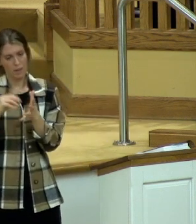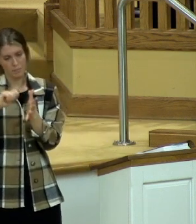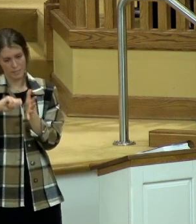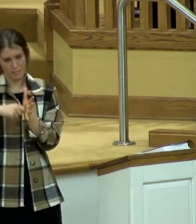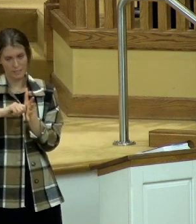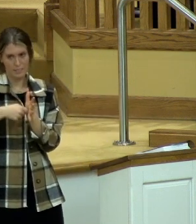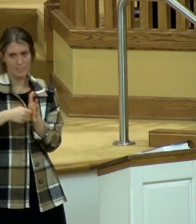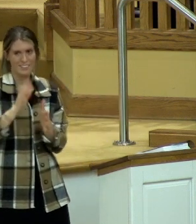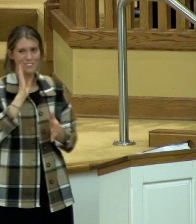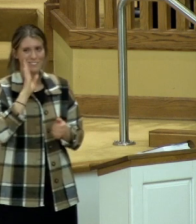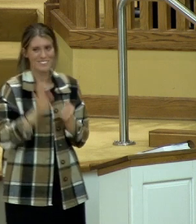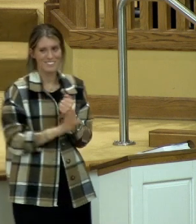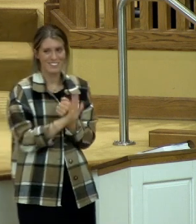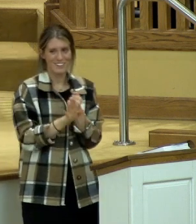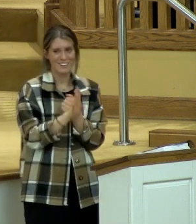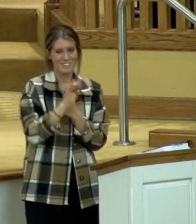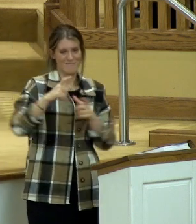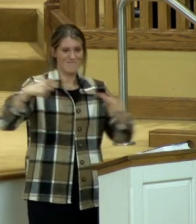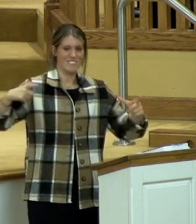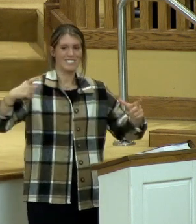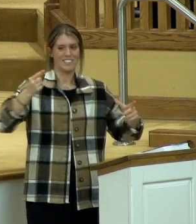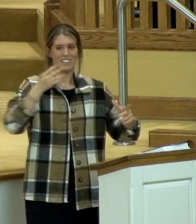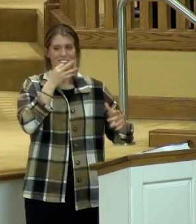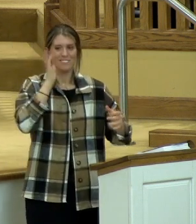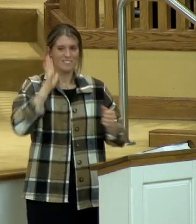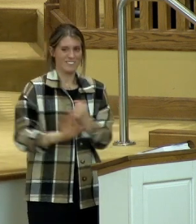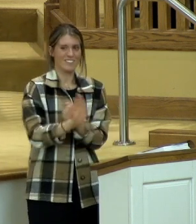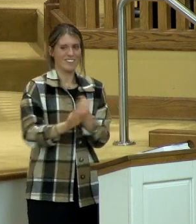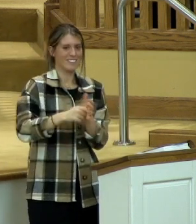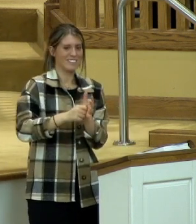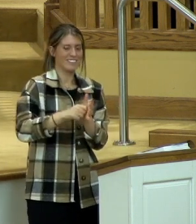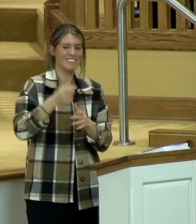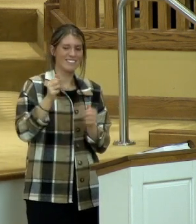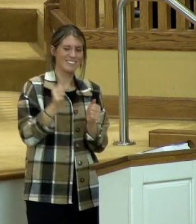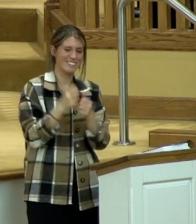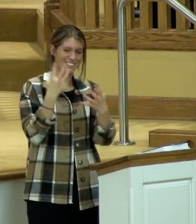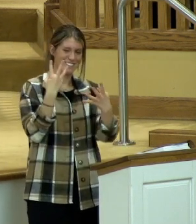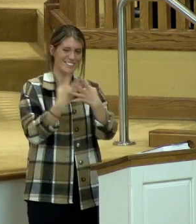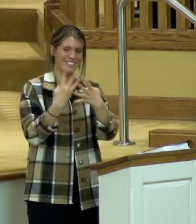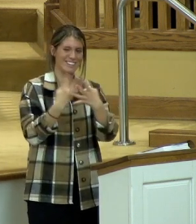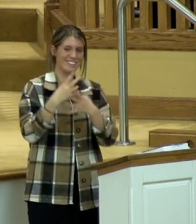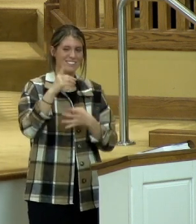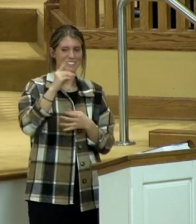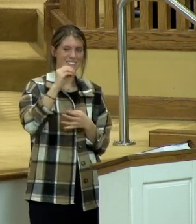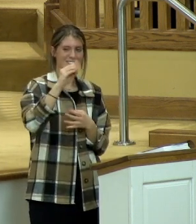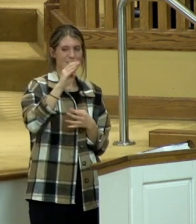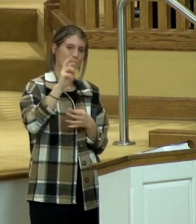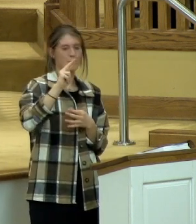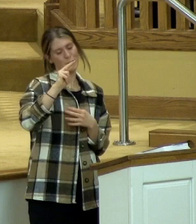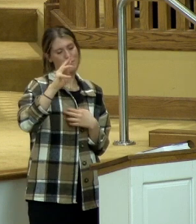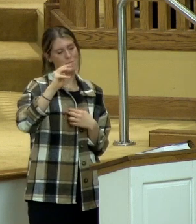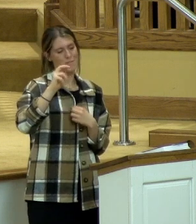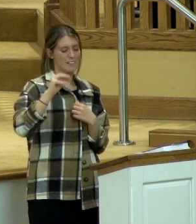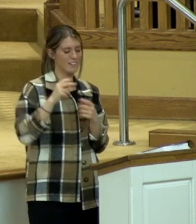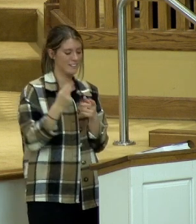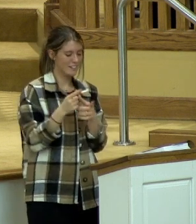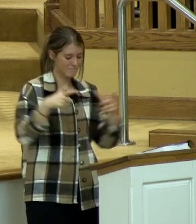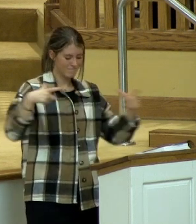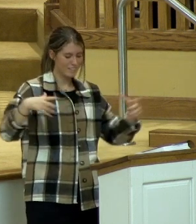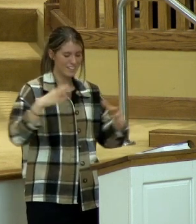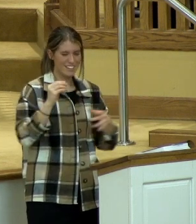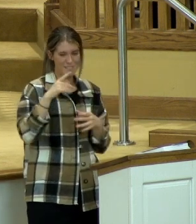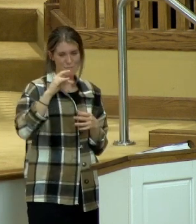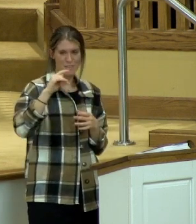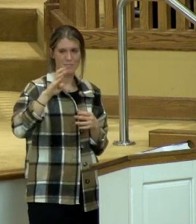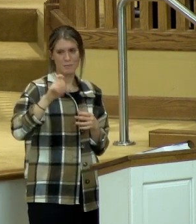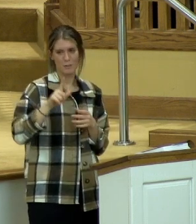They're going to be guarded by Doberman Pinschers in the next few weeks at this church. We have a little kennel with Doberman Pinschers guarding the keys from now on. It's going to be awesome. And pit bulls.